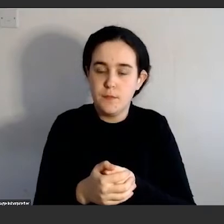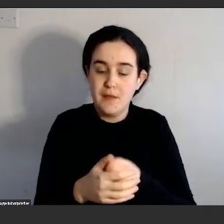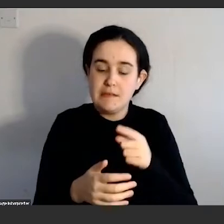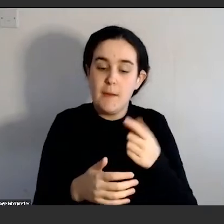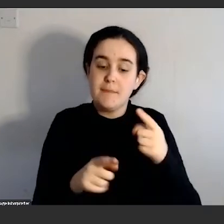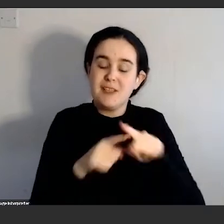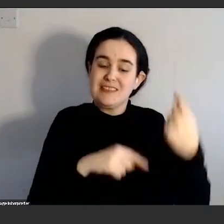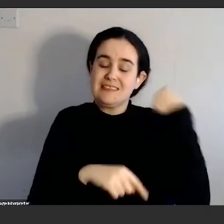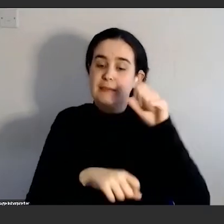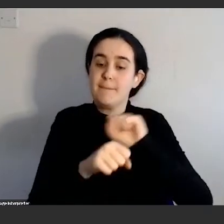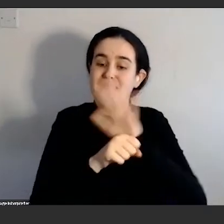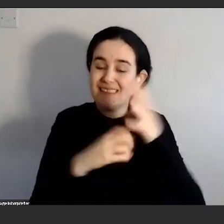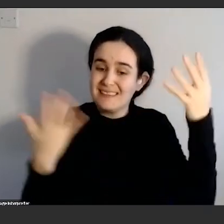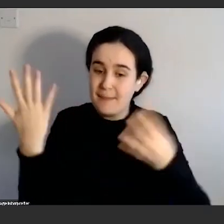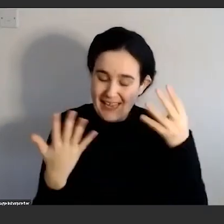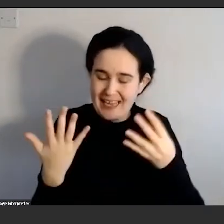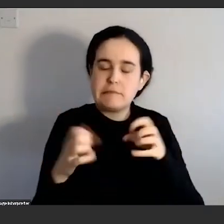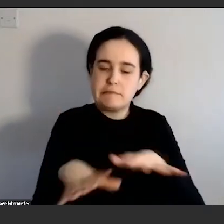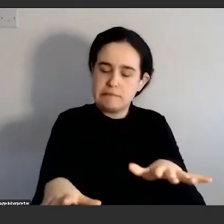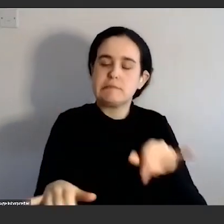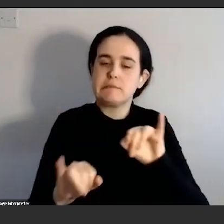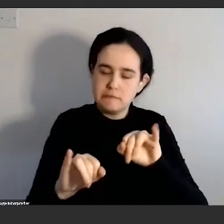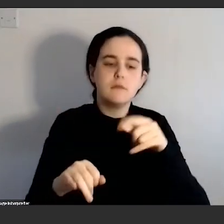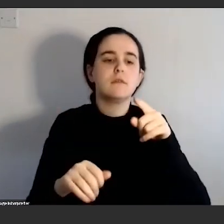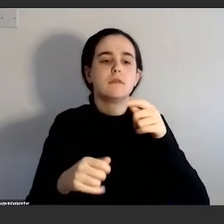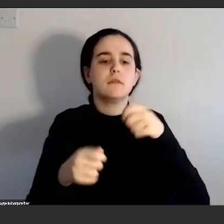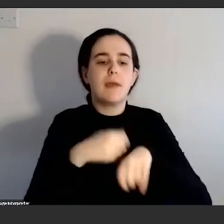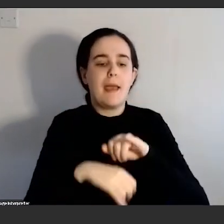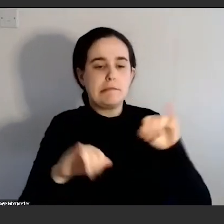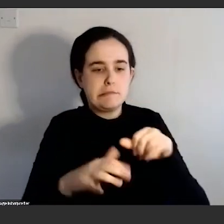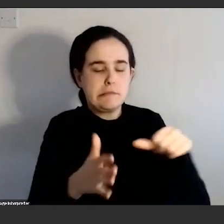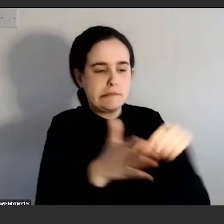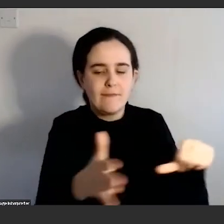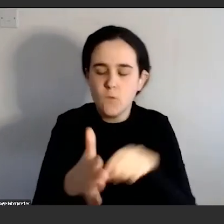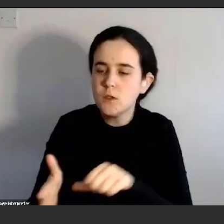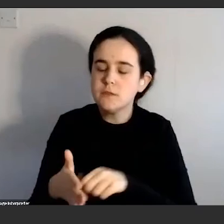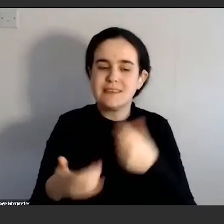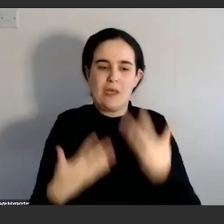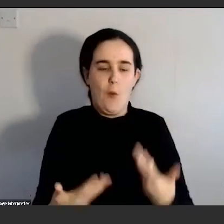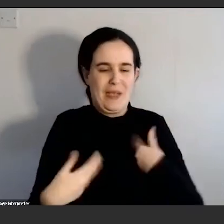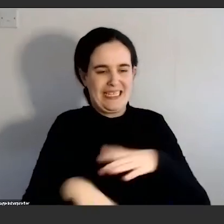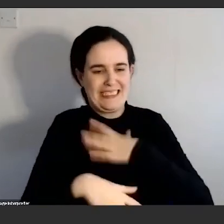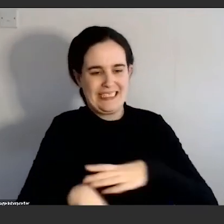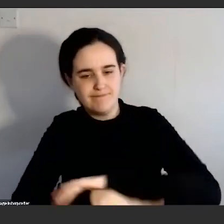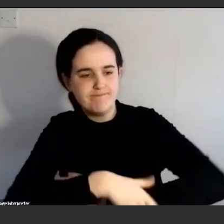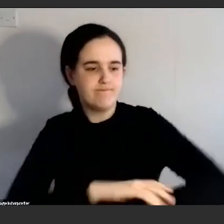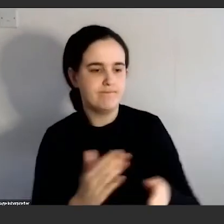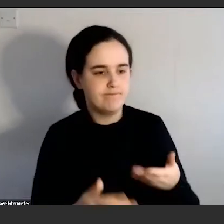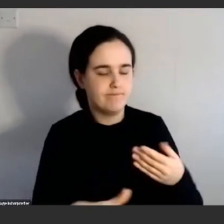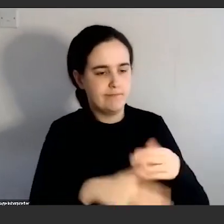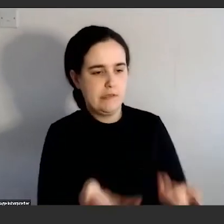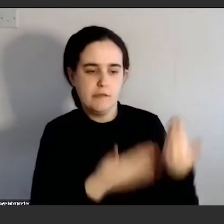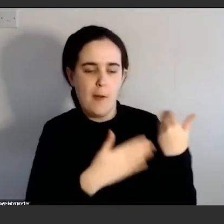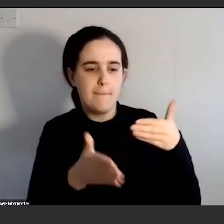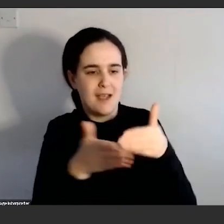not inclusive and accessible to persons with disabilities before a crisis, it is unlikely to be able to